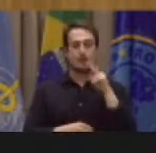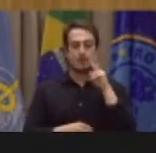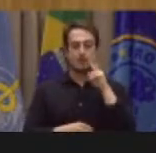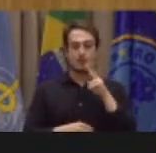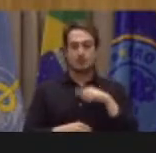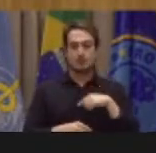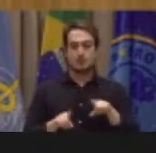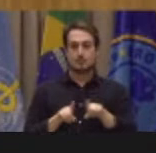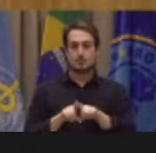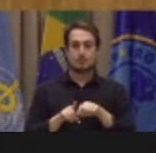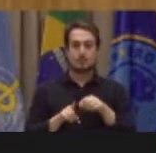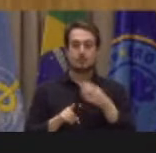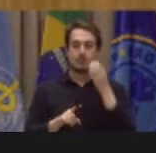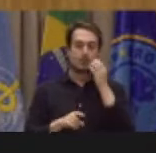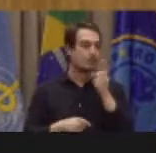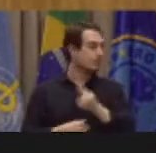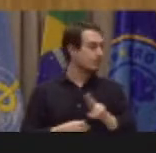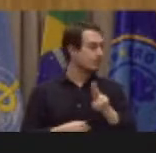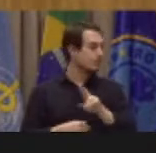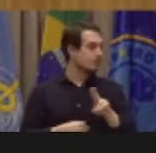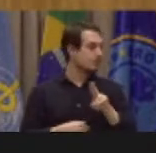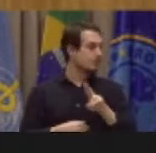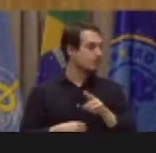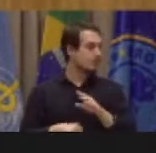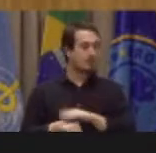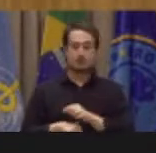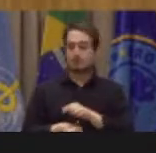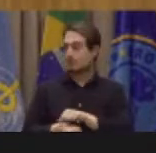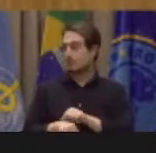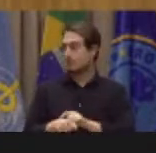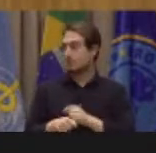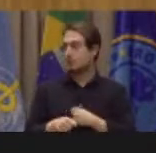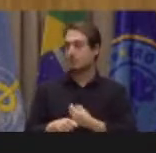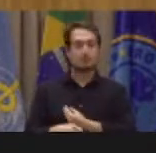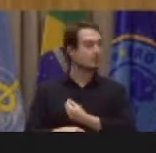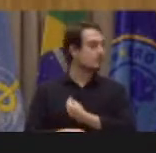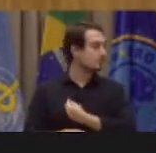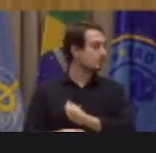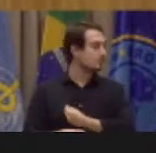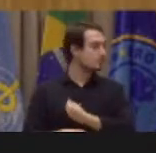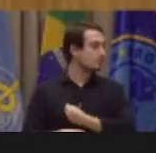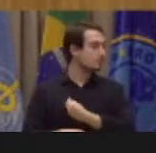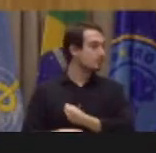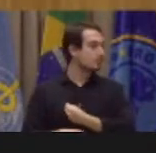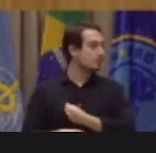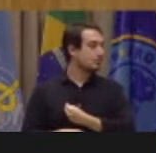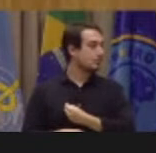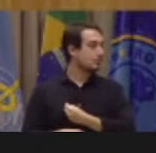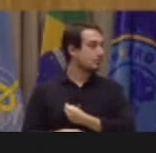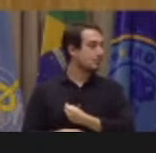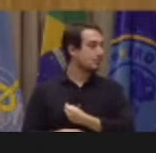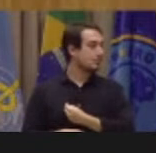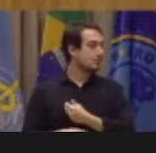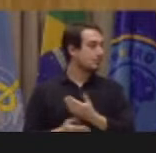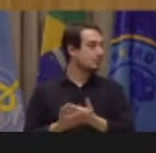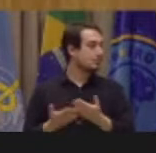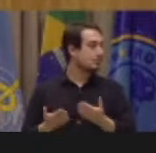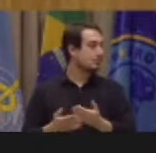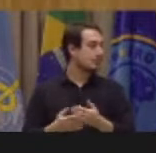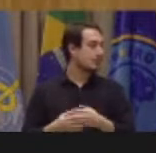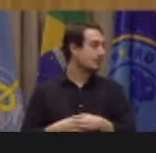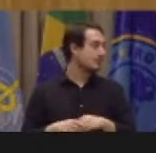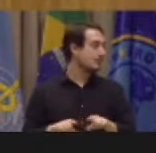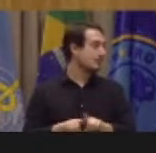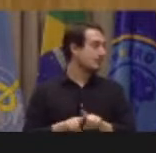here. We are living the area of the wearables. My watch here is giving